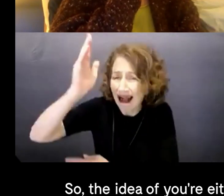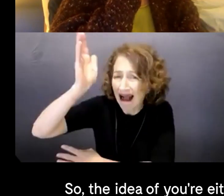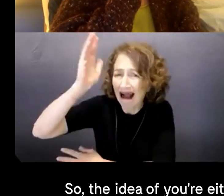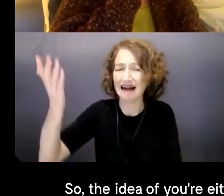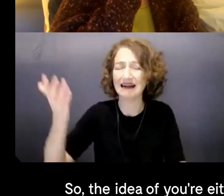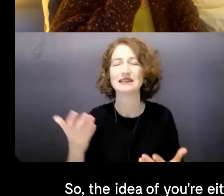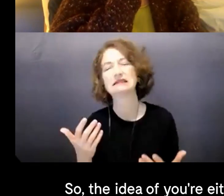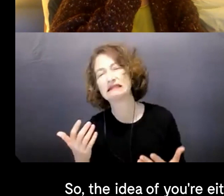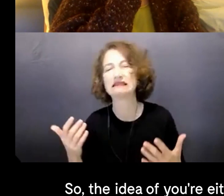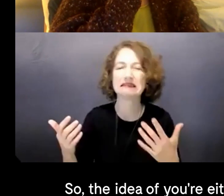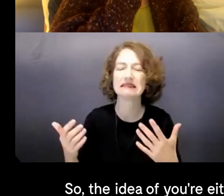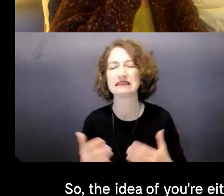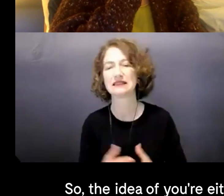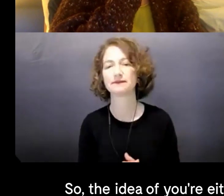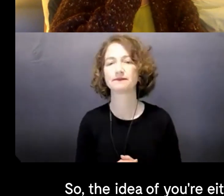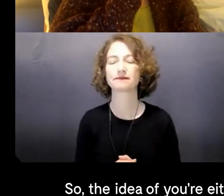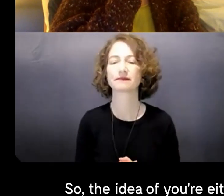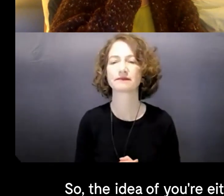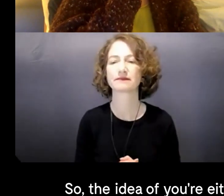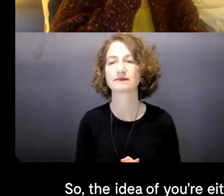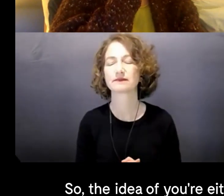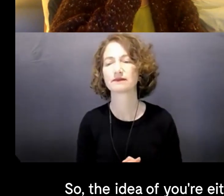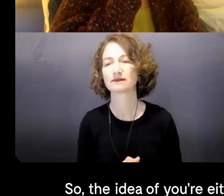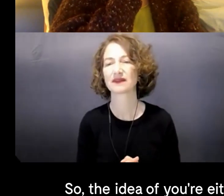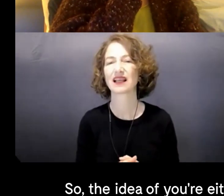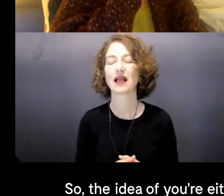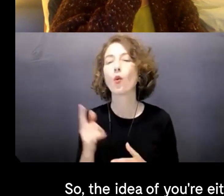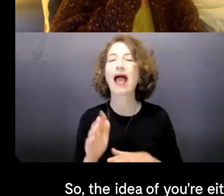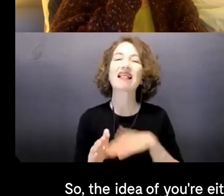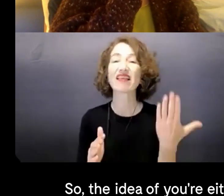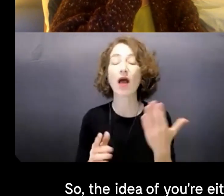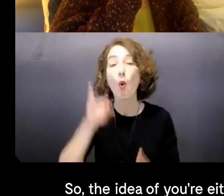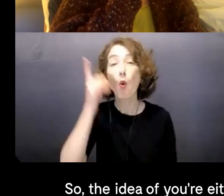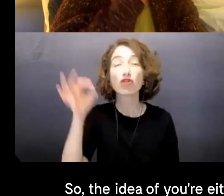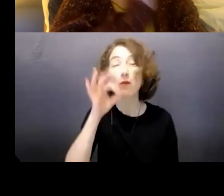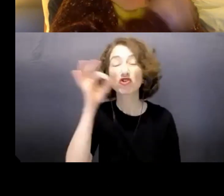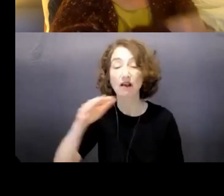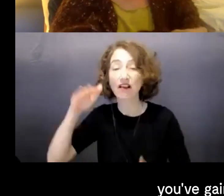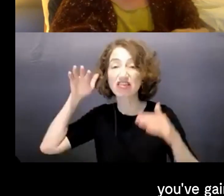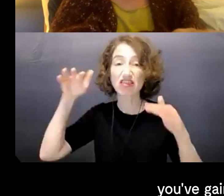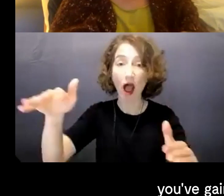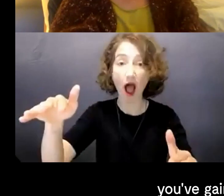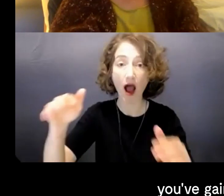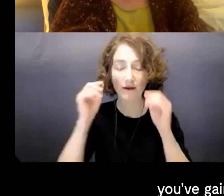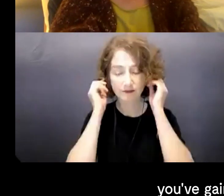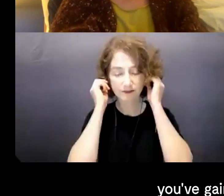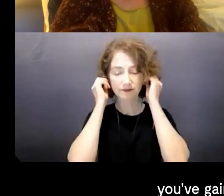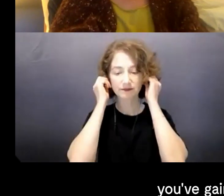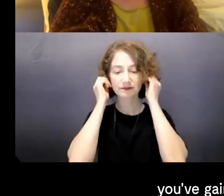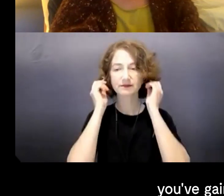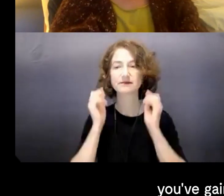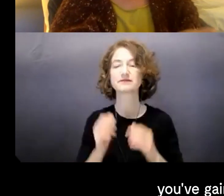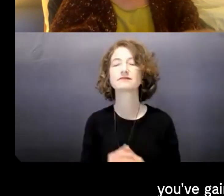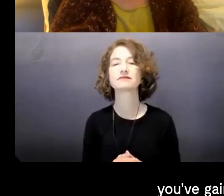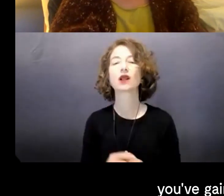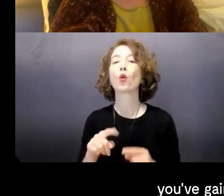idea of you're either 100% there and present and you have gained something, you've gained contacts, you've